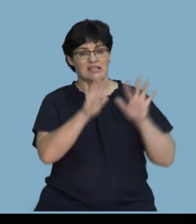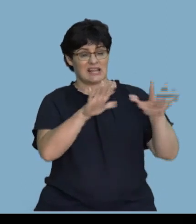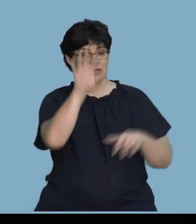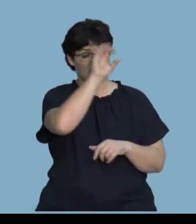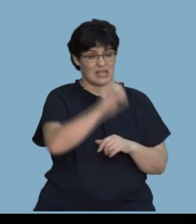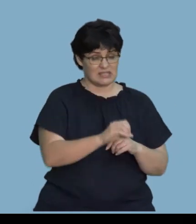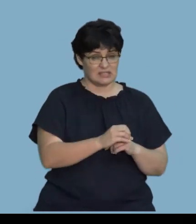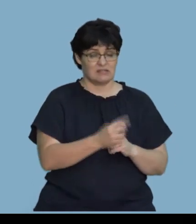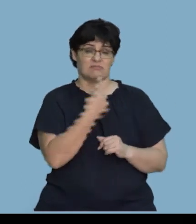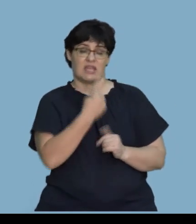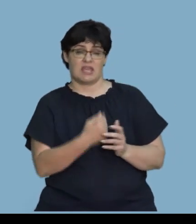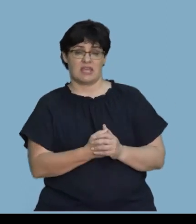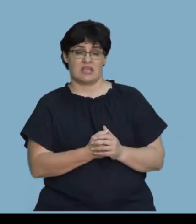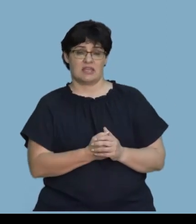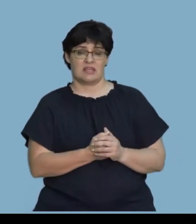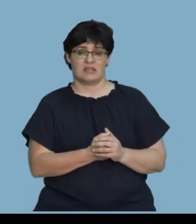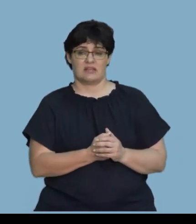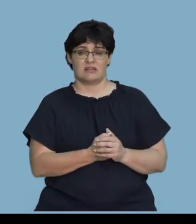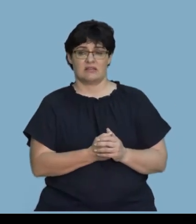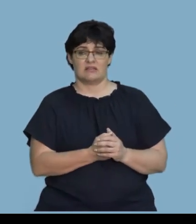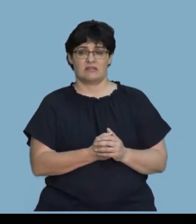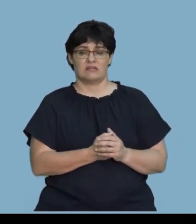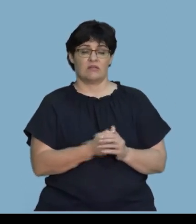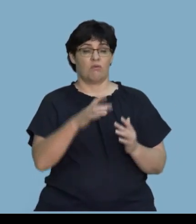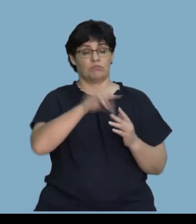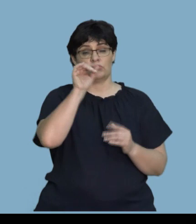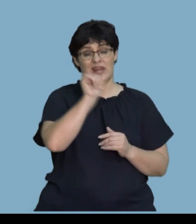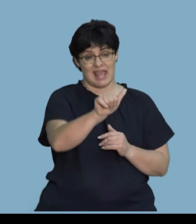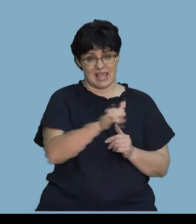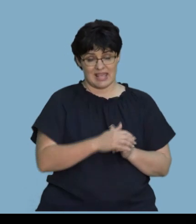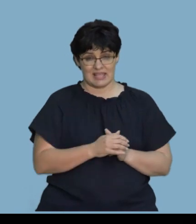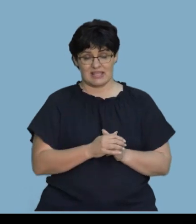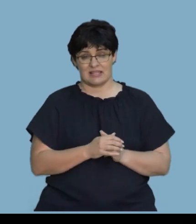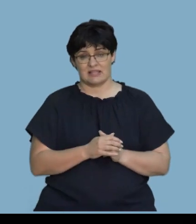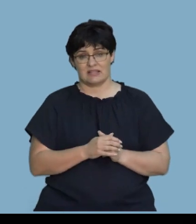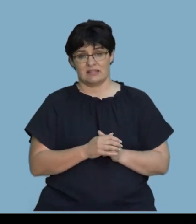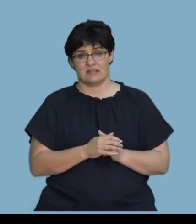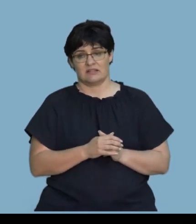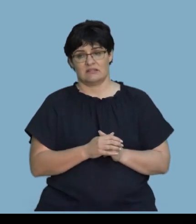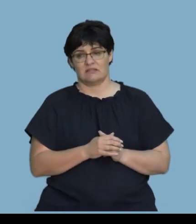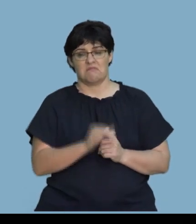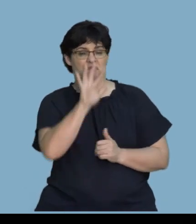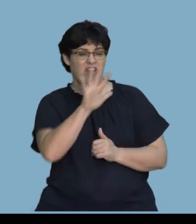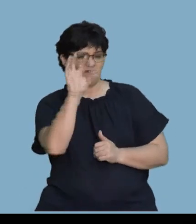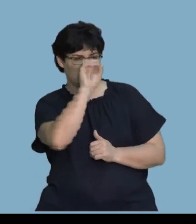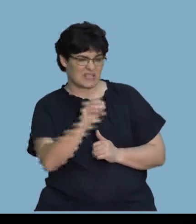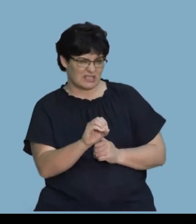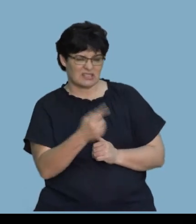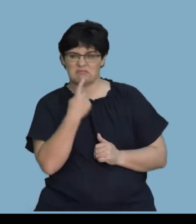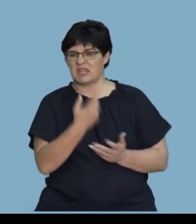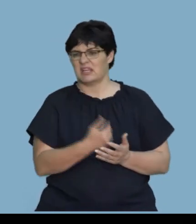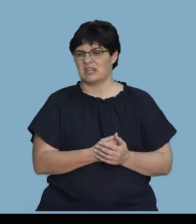About 10% saying it's option A, and then you've got about